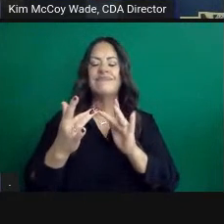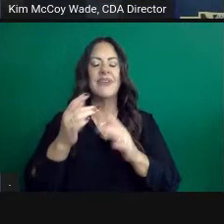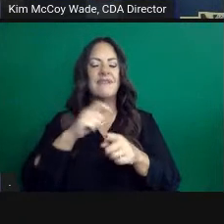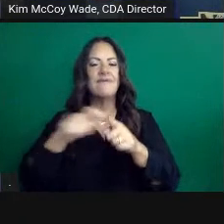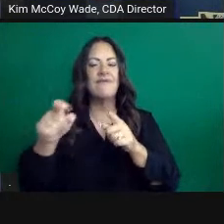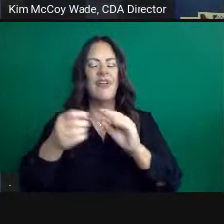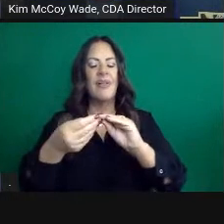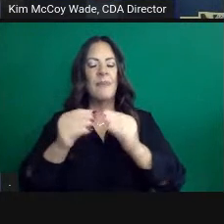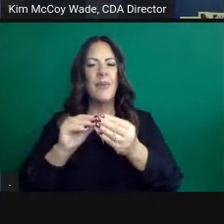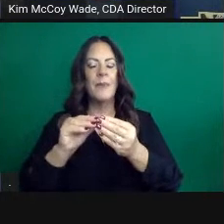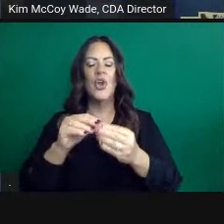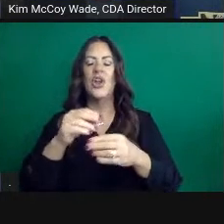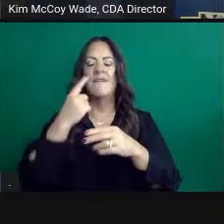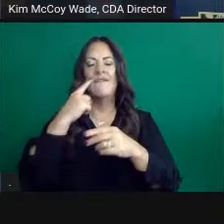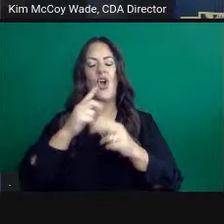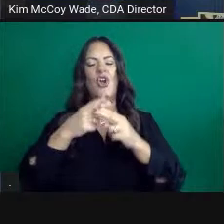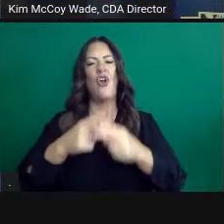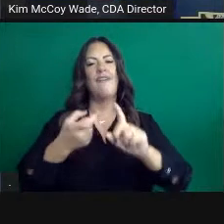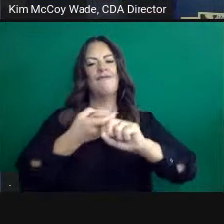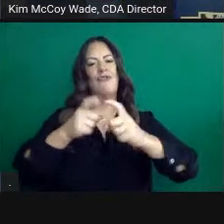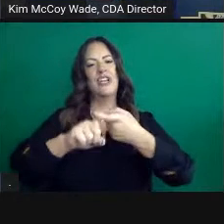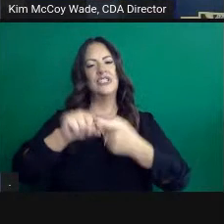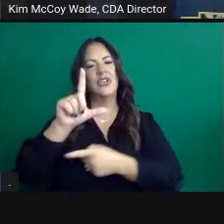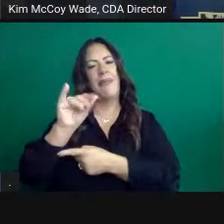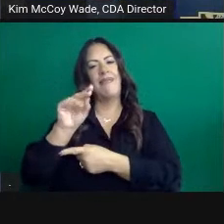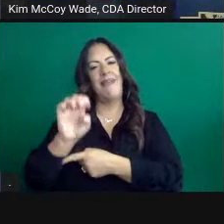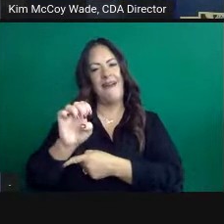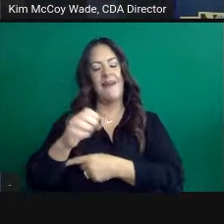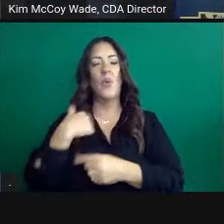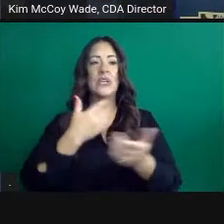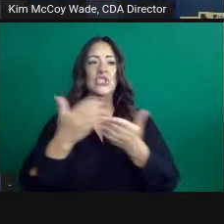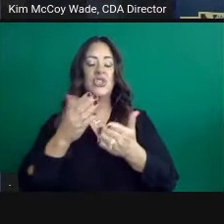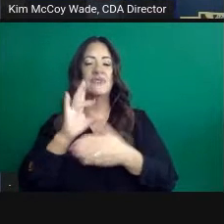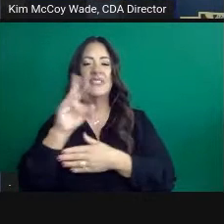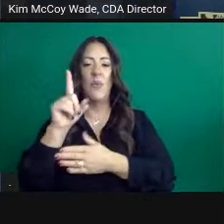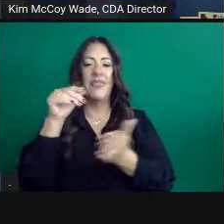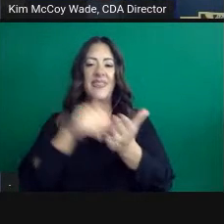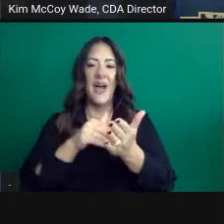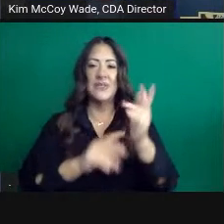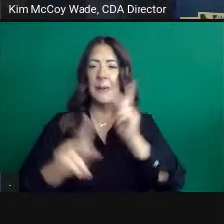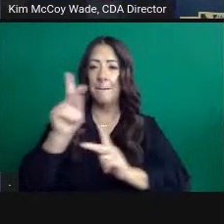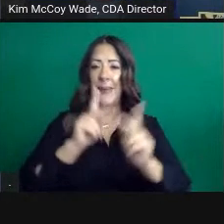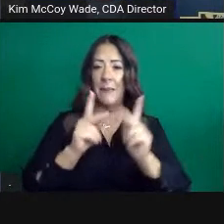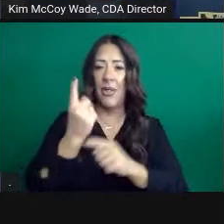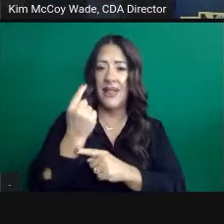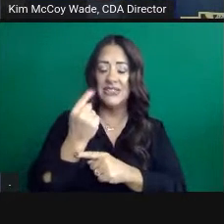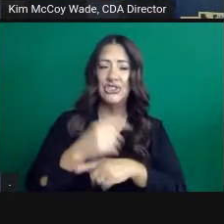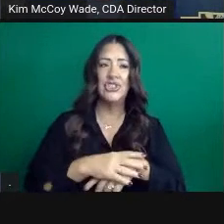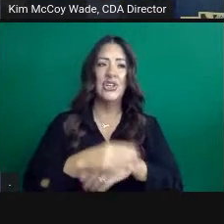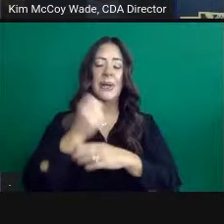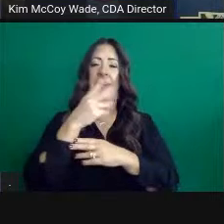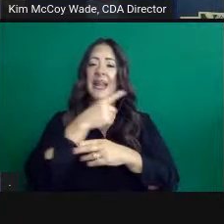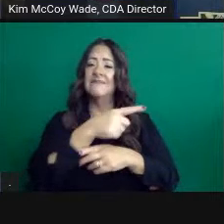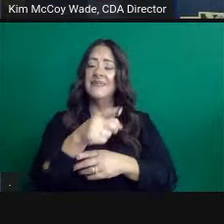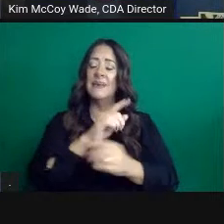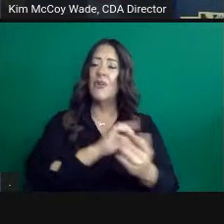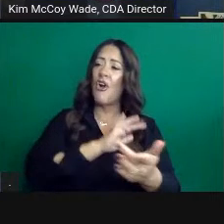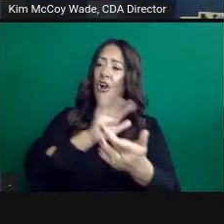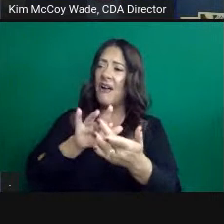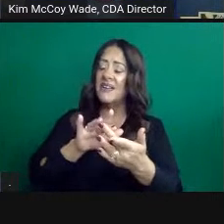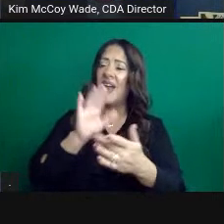1st, continuing service. We served 71,000 people last year who reached out for a friendly chat, for a phone